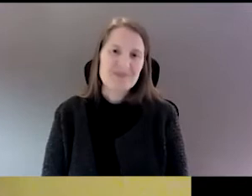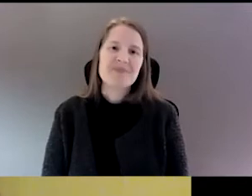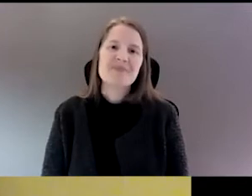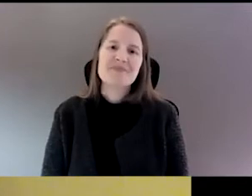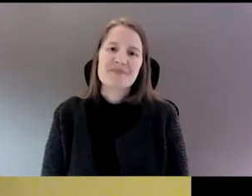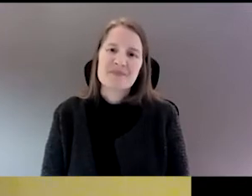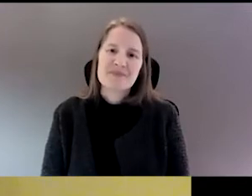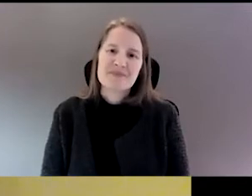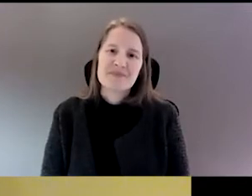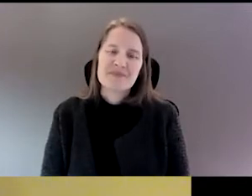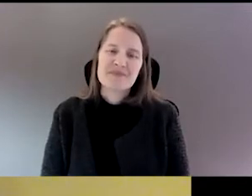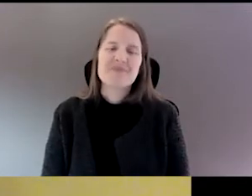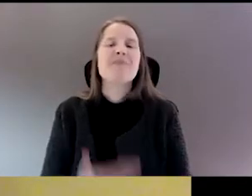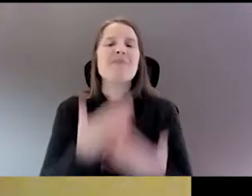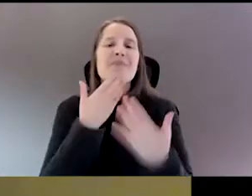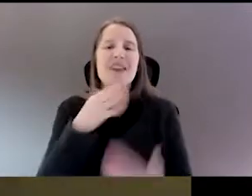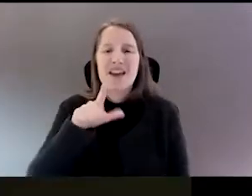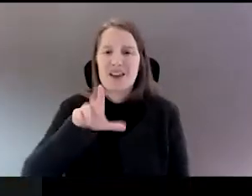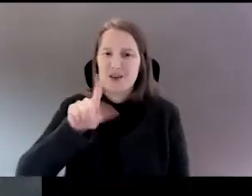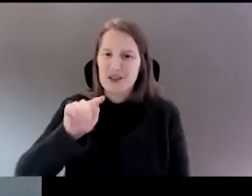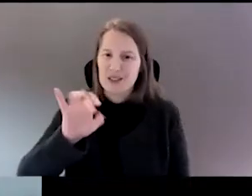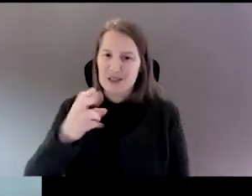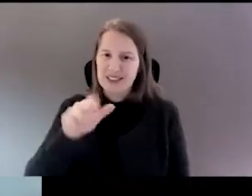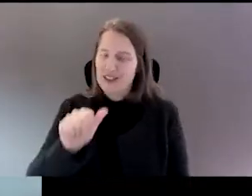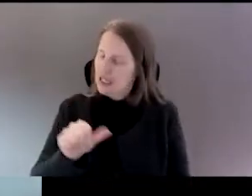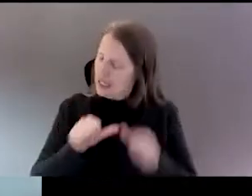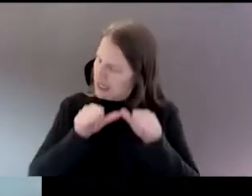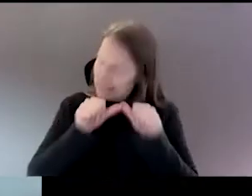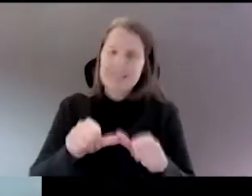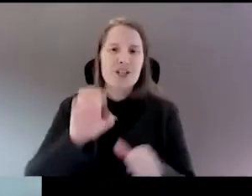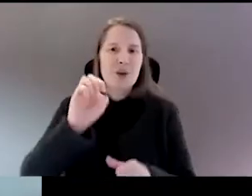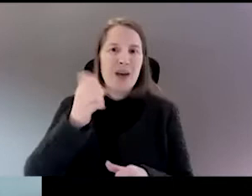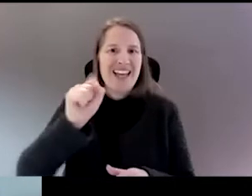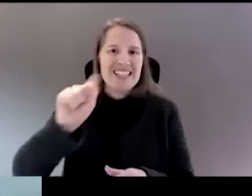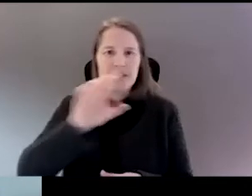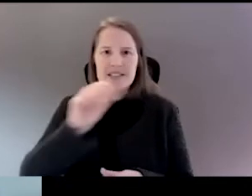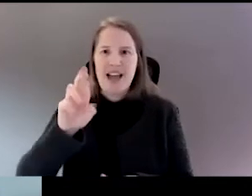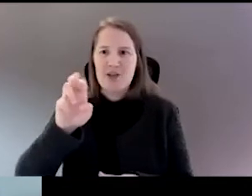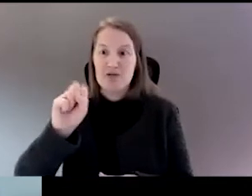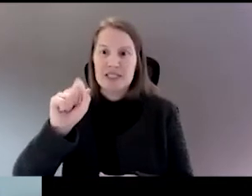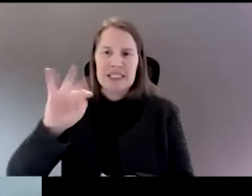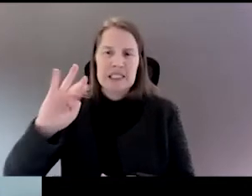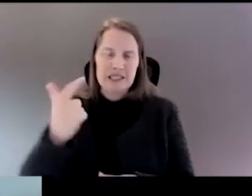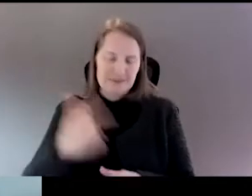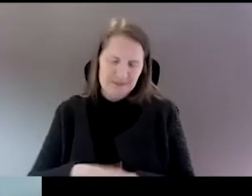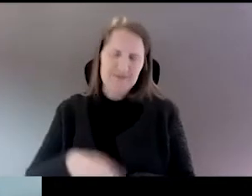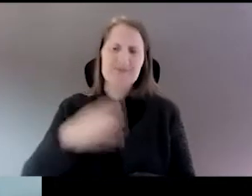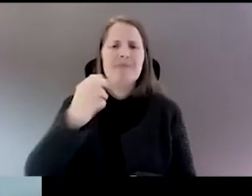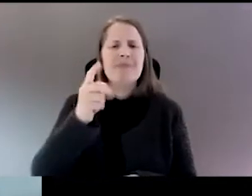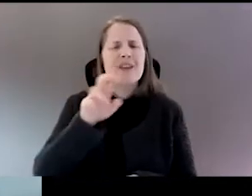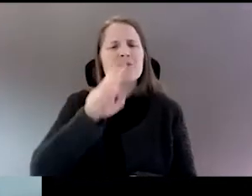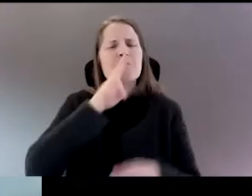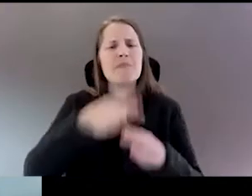Thank you, Letitia. Please keep existing and resisting. Hector, you talked about equity being a term of restoration